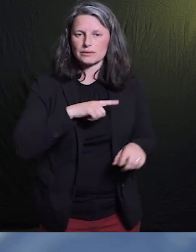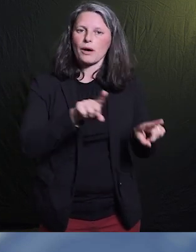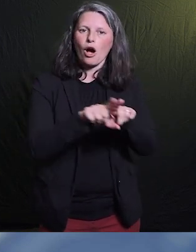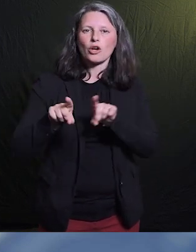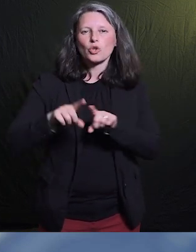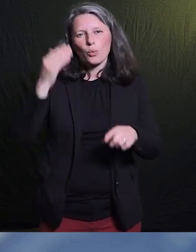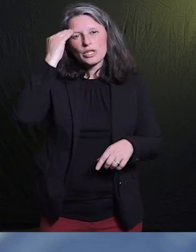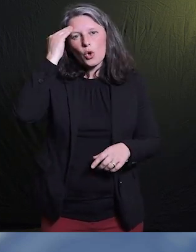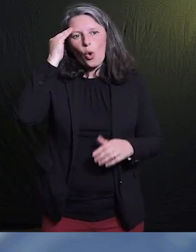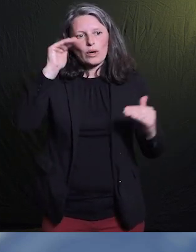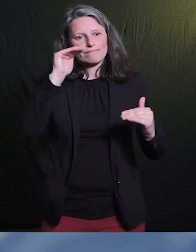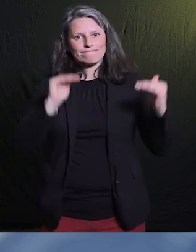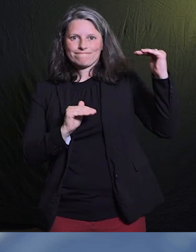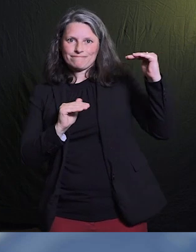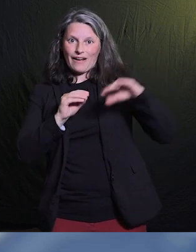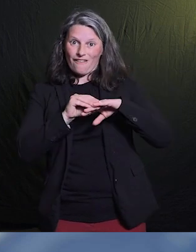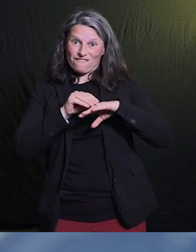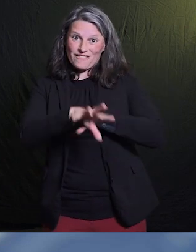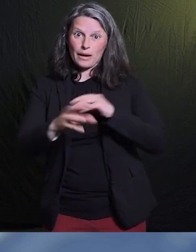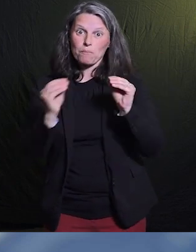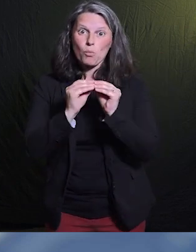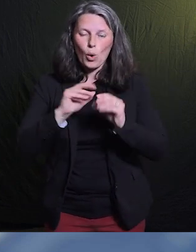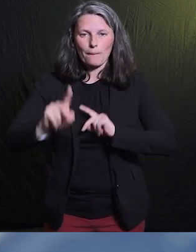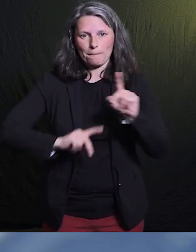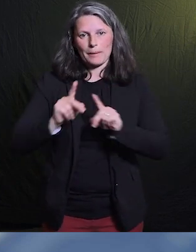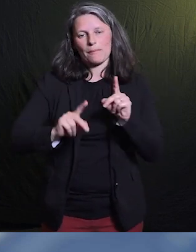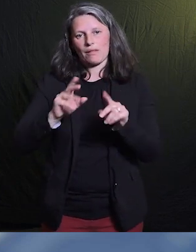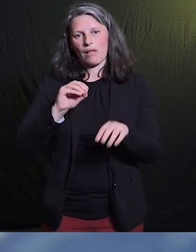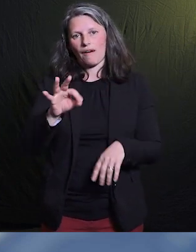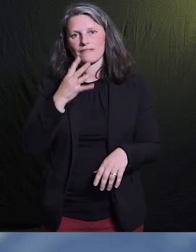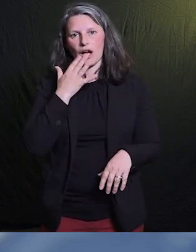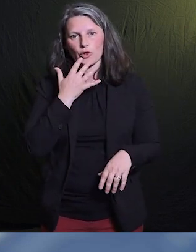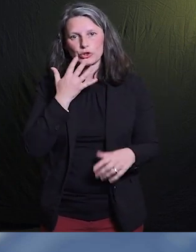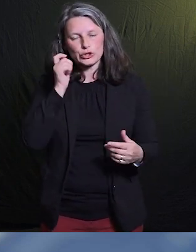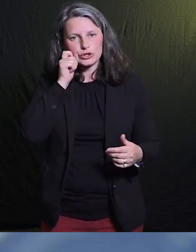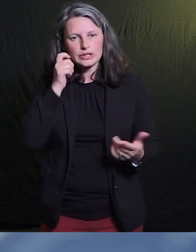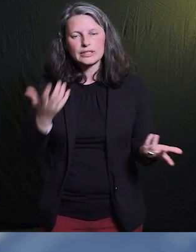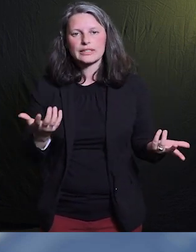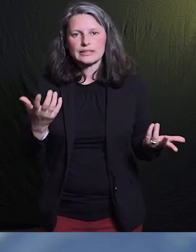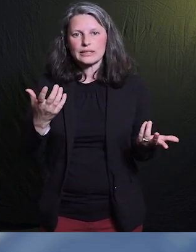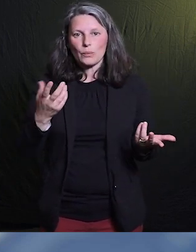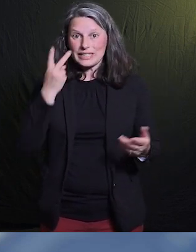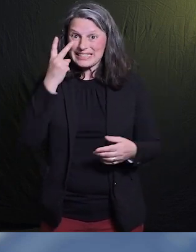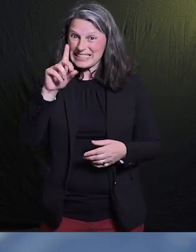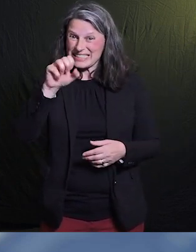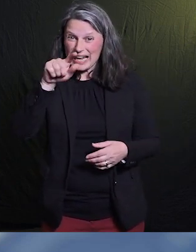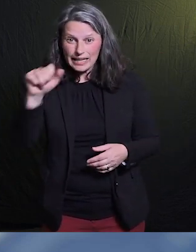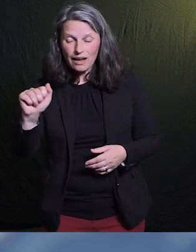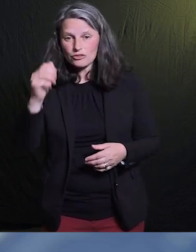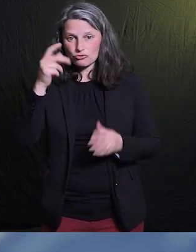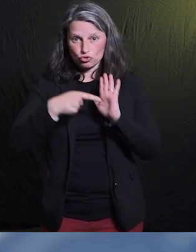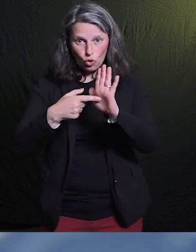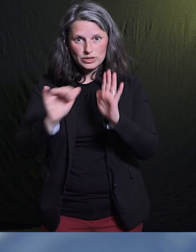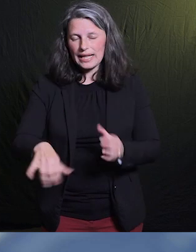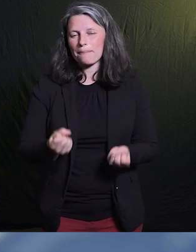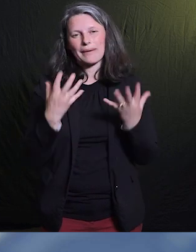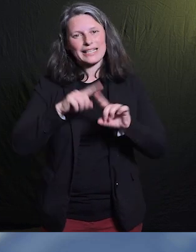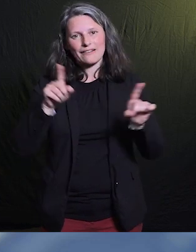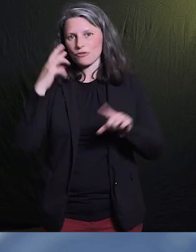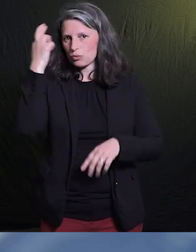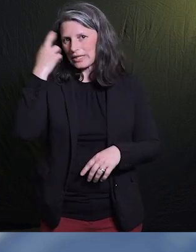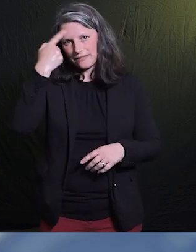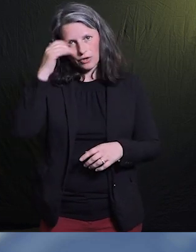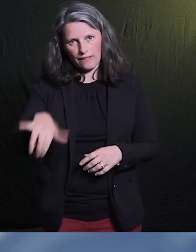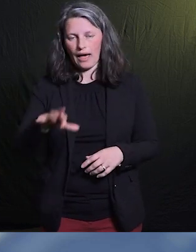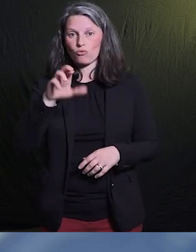it disproportionately affects people of color. We've seen that in the data so far, and there's lots of reasons for that. Racism is one